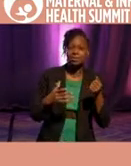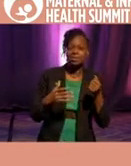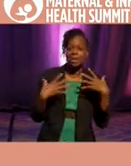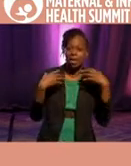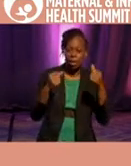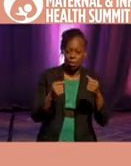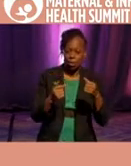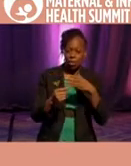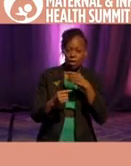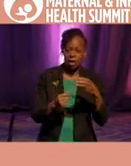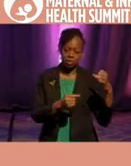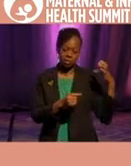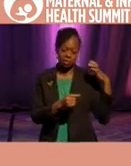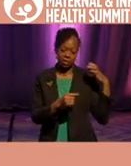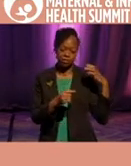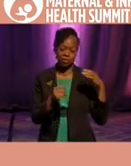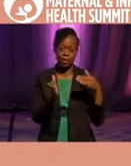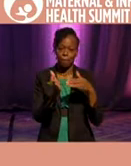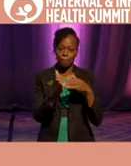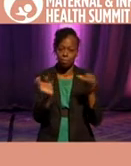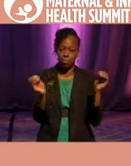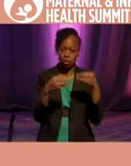Johnson.